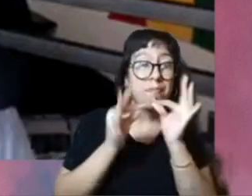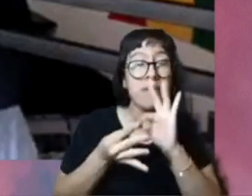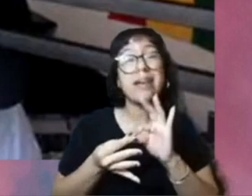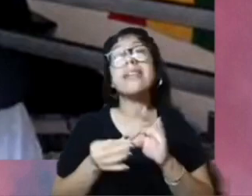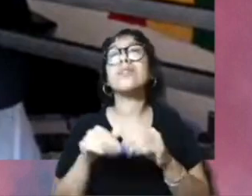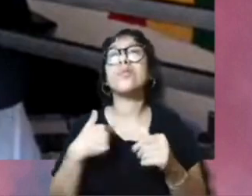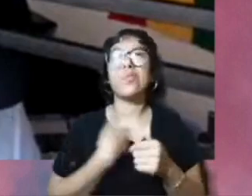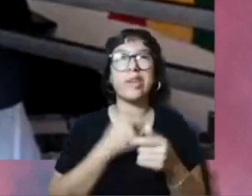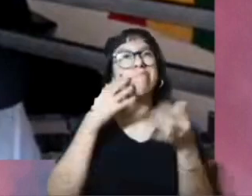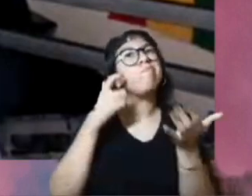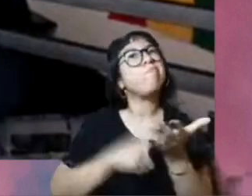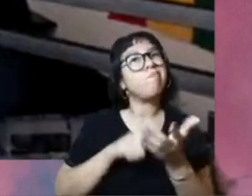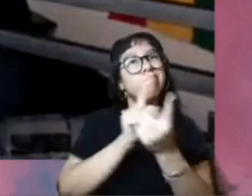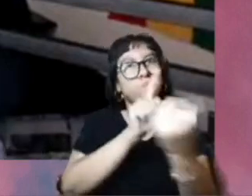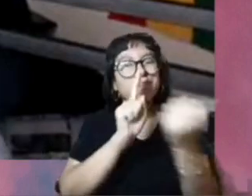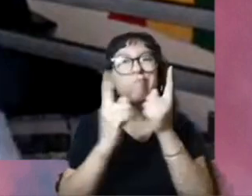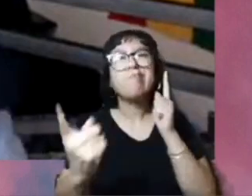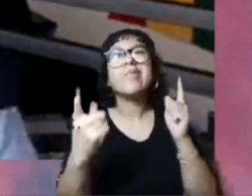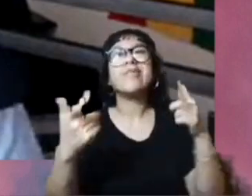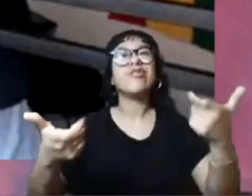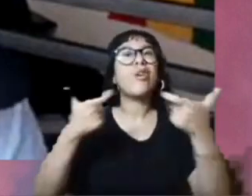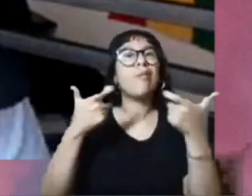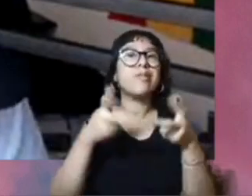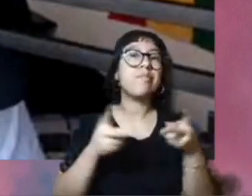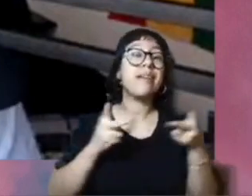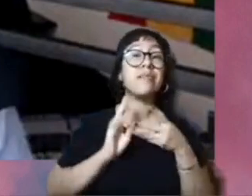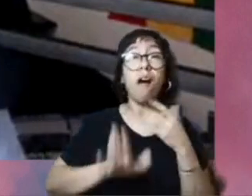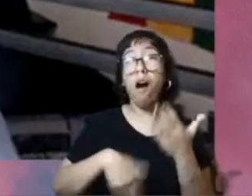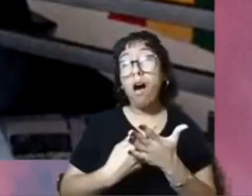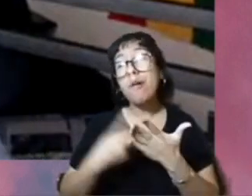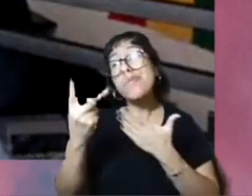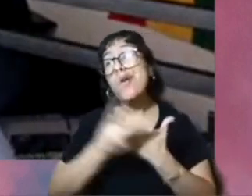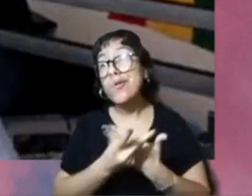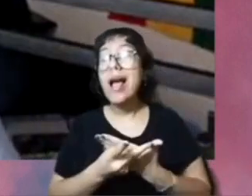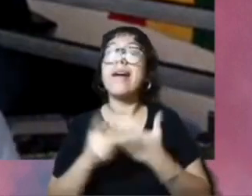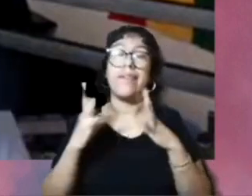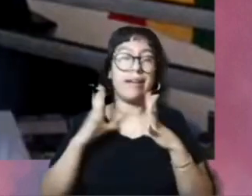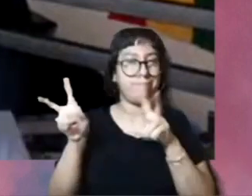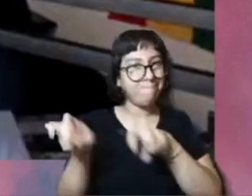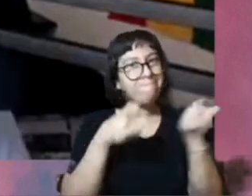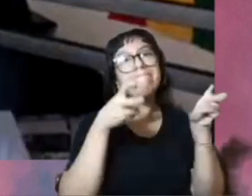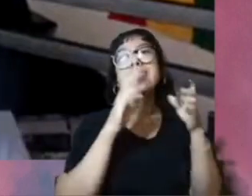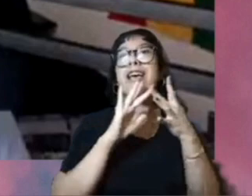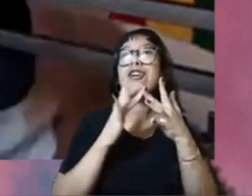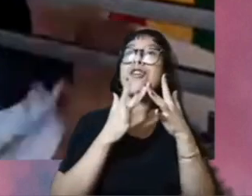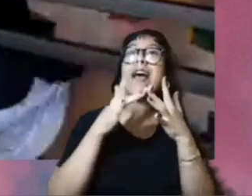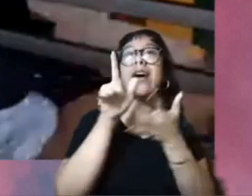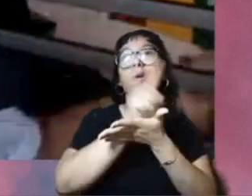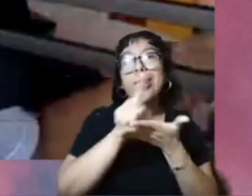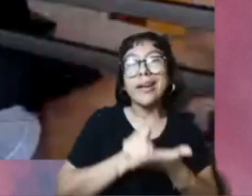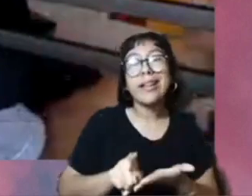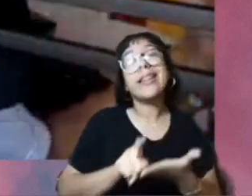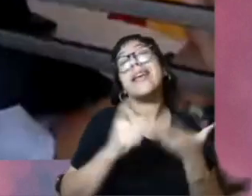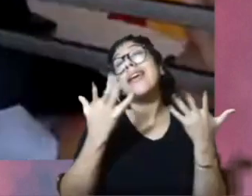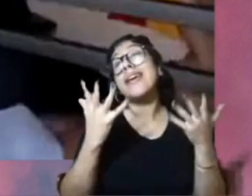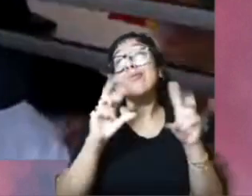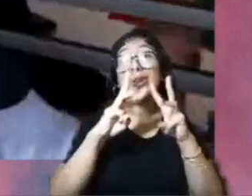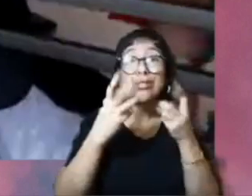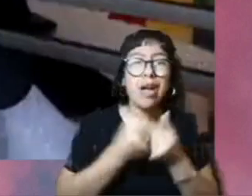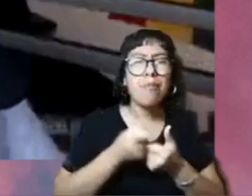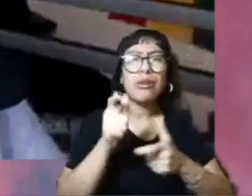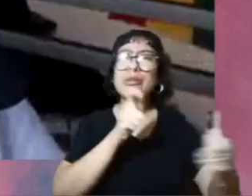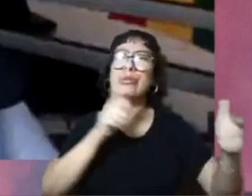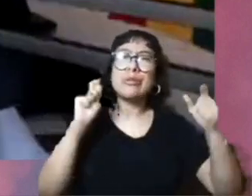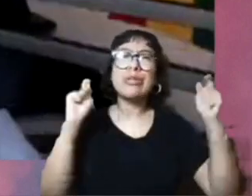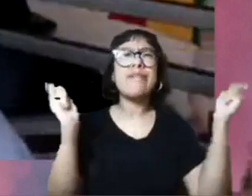social distancing and sheltering in place. So all of our programs had to pivot to the internet, from our weekly after-school workshops to the biggest festival that we put